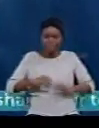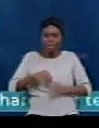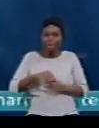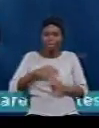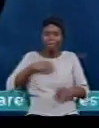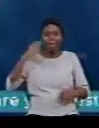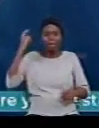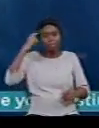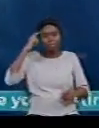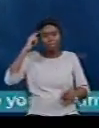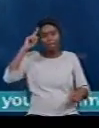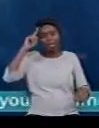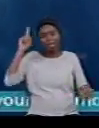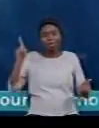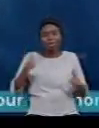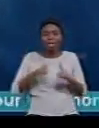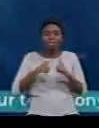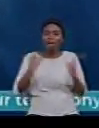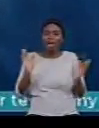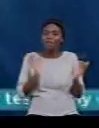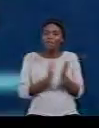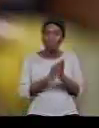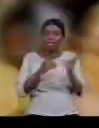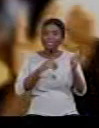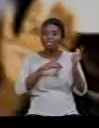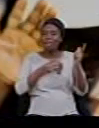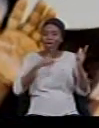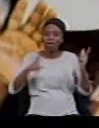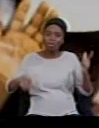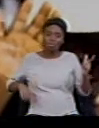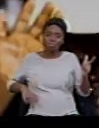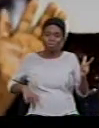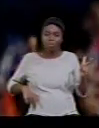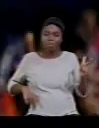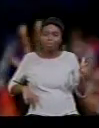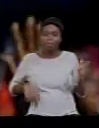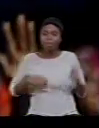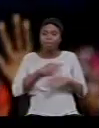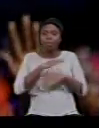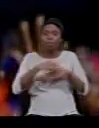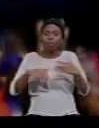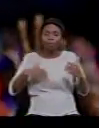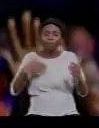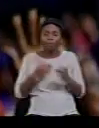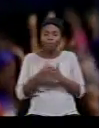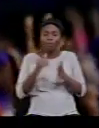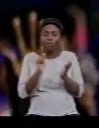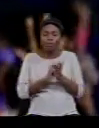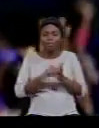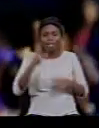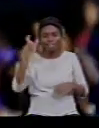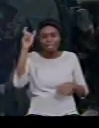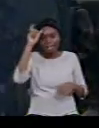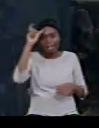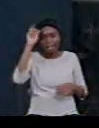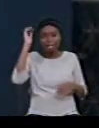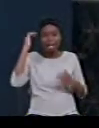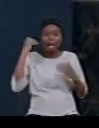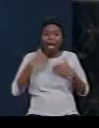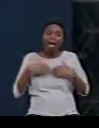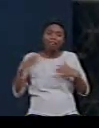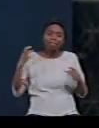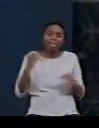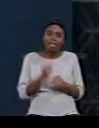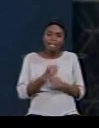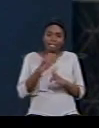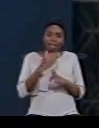Brethren, praise the Lord! All that Satan has taken away